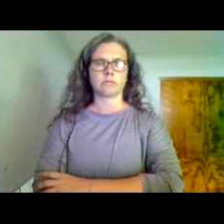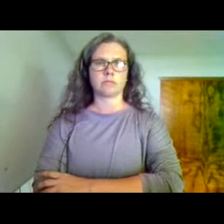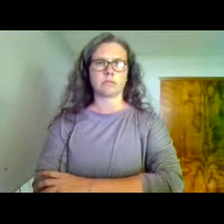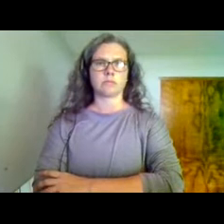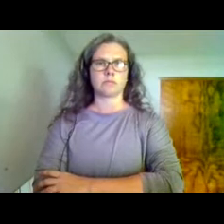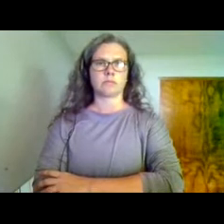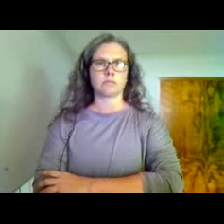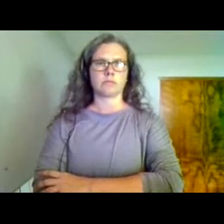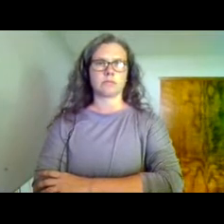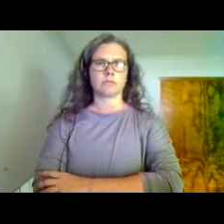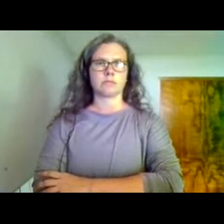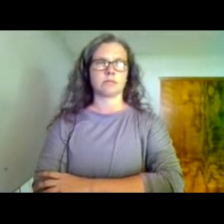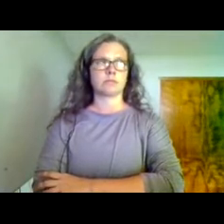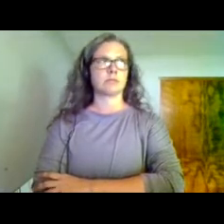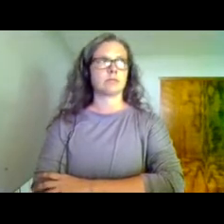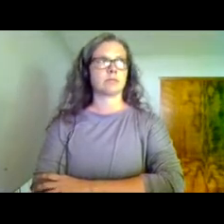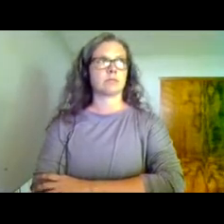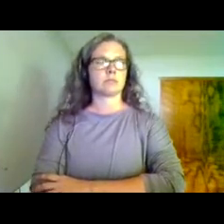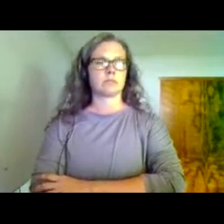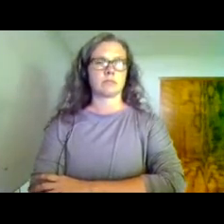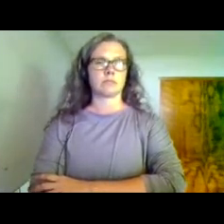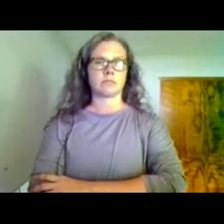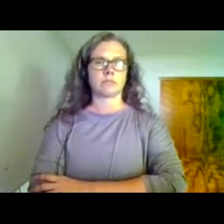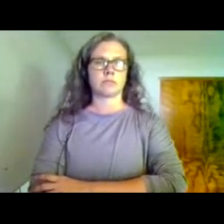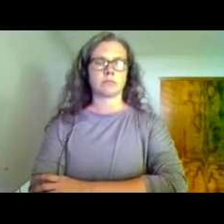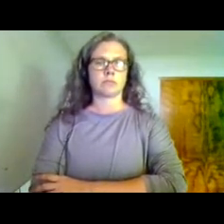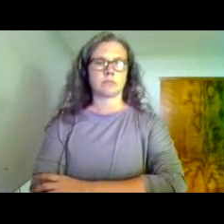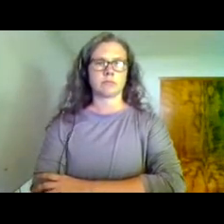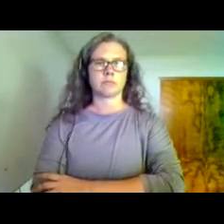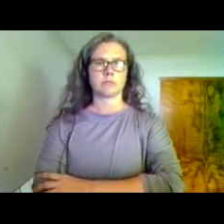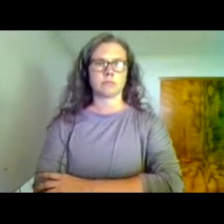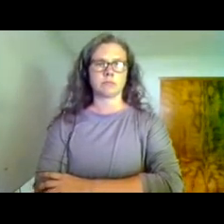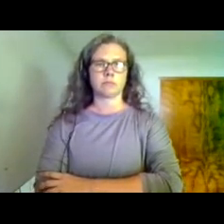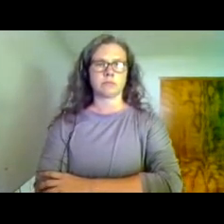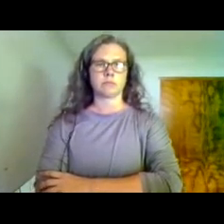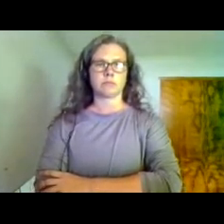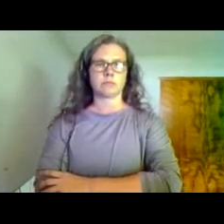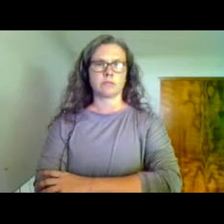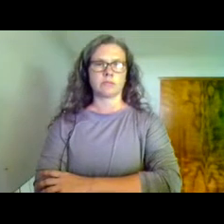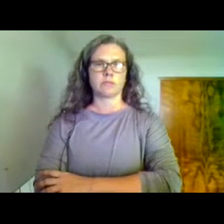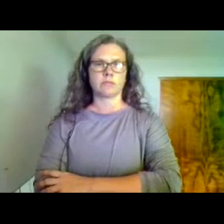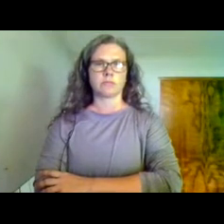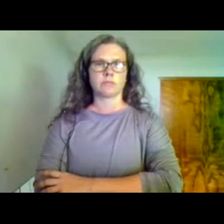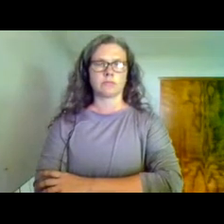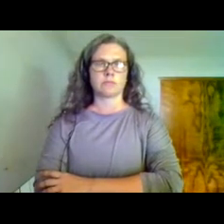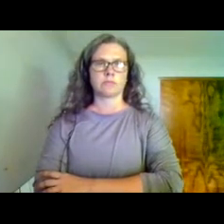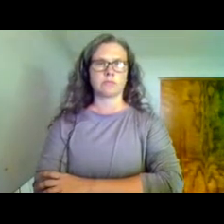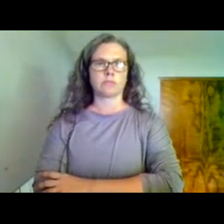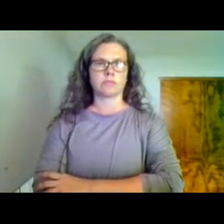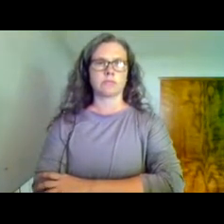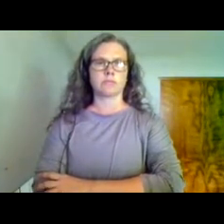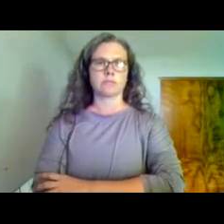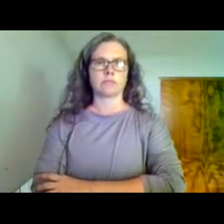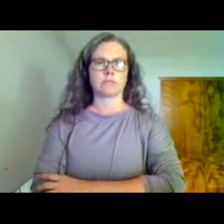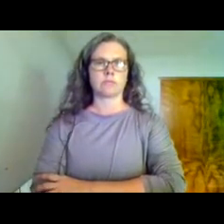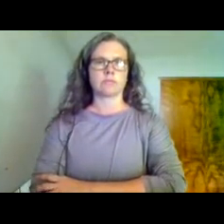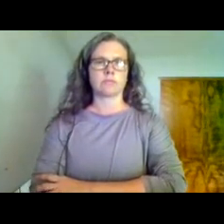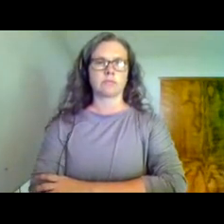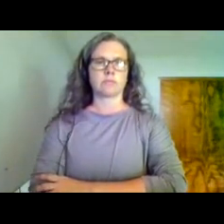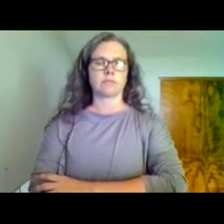really be happy there. And then if you have a slope or a riparian area with just turf grass, it generally has low functional value